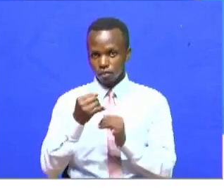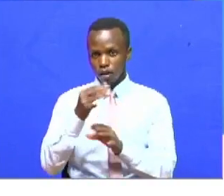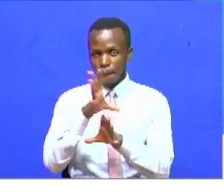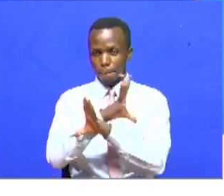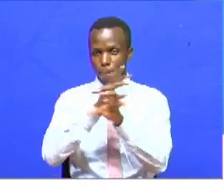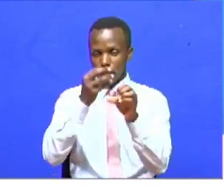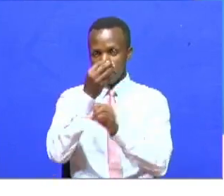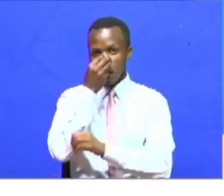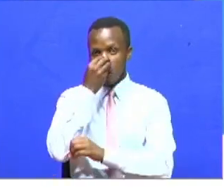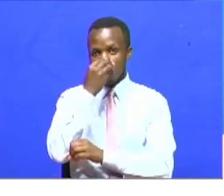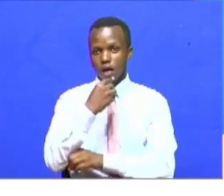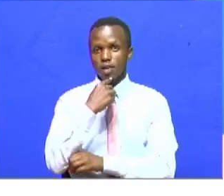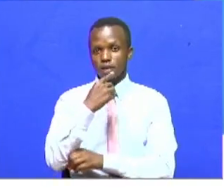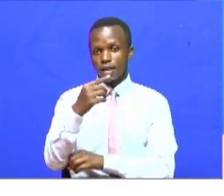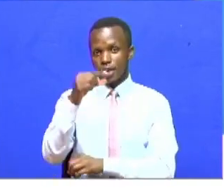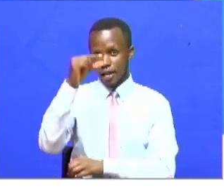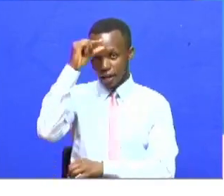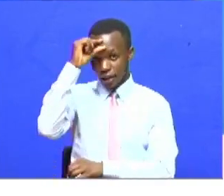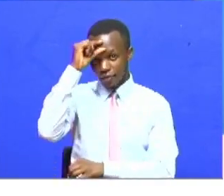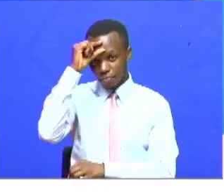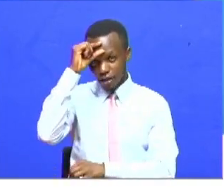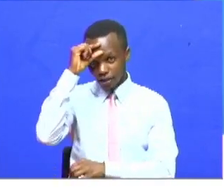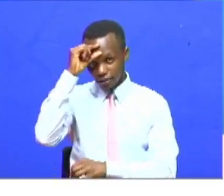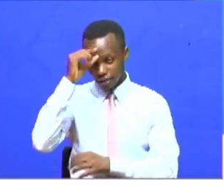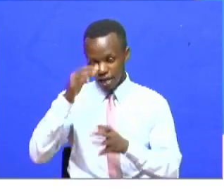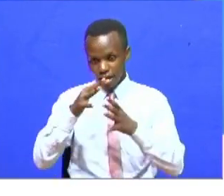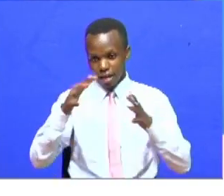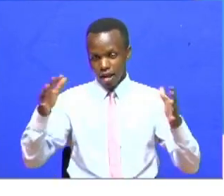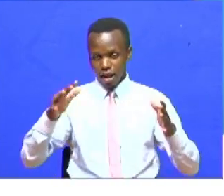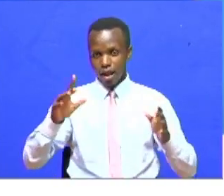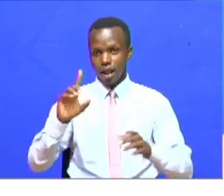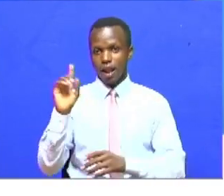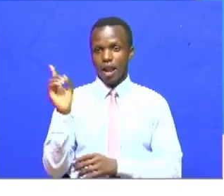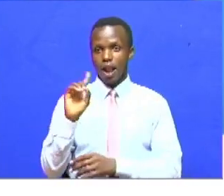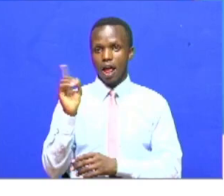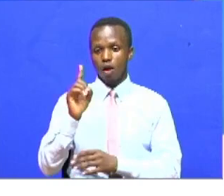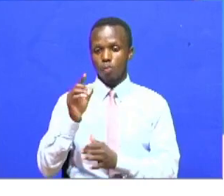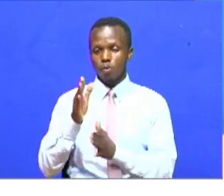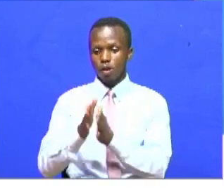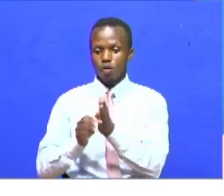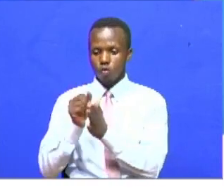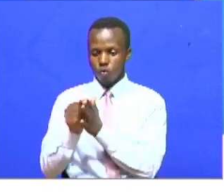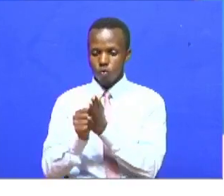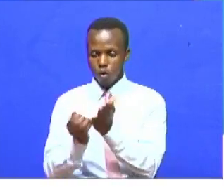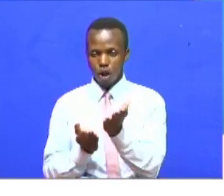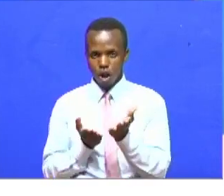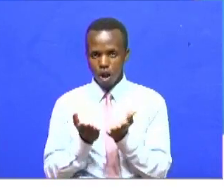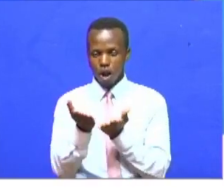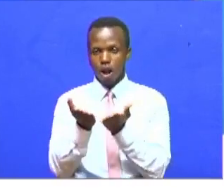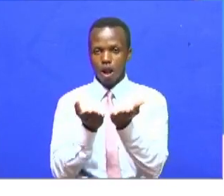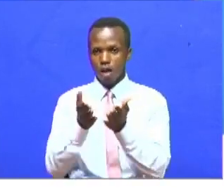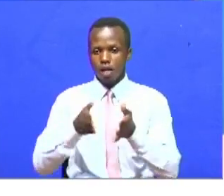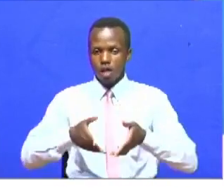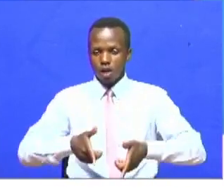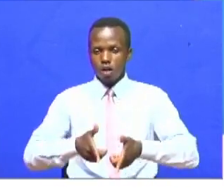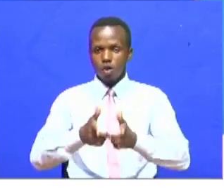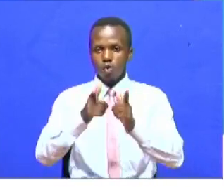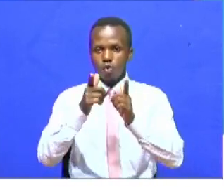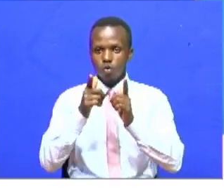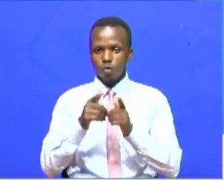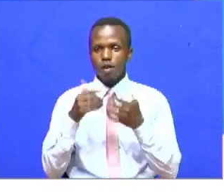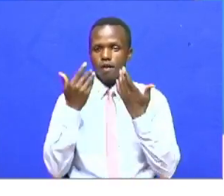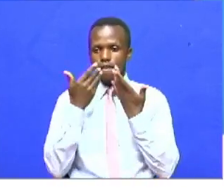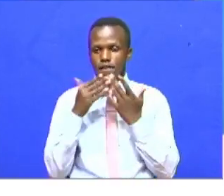President William Ruto has said the government is expanding the Nairobi commuter railway services to address the traffic congestion in